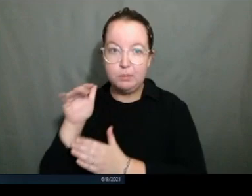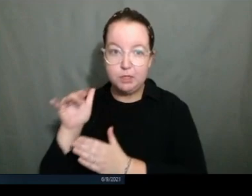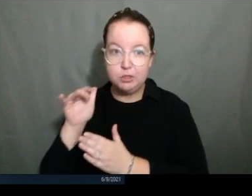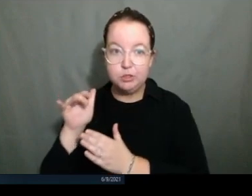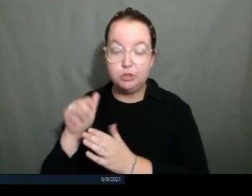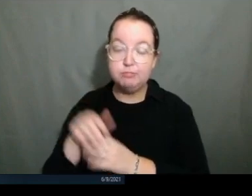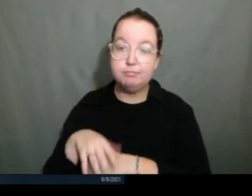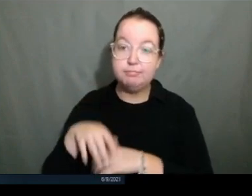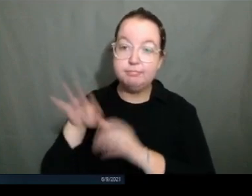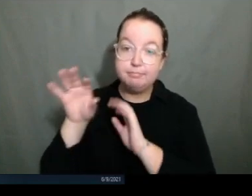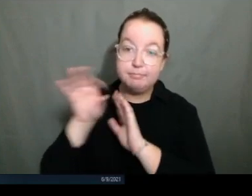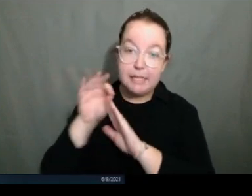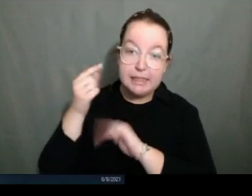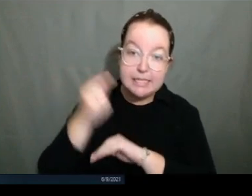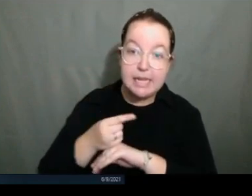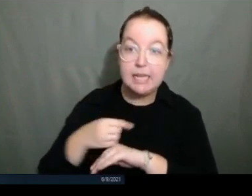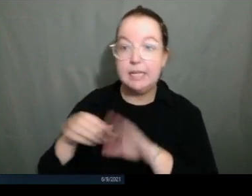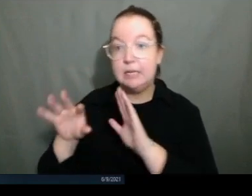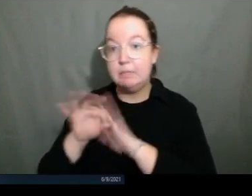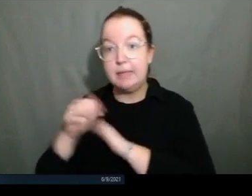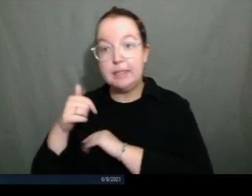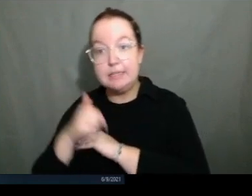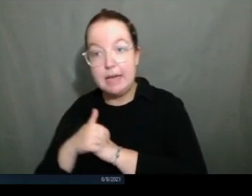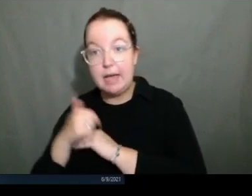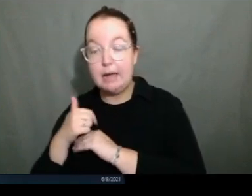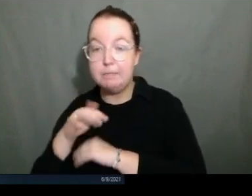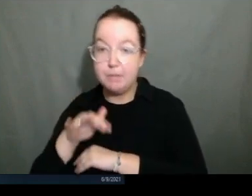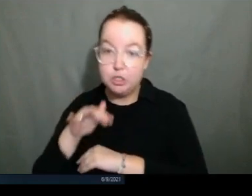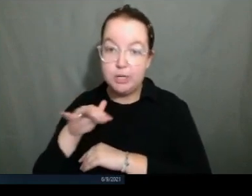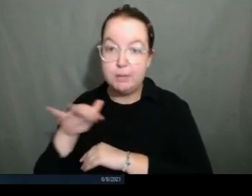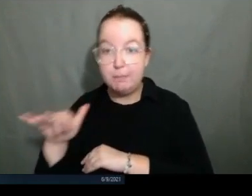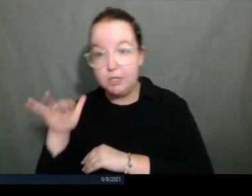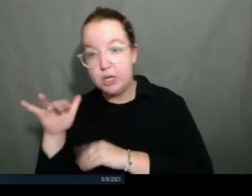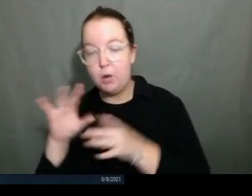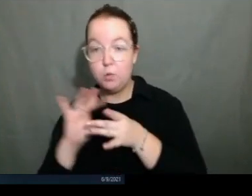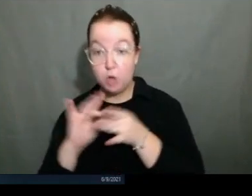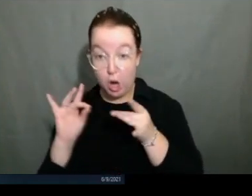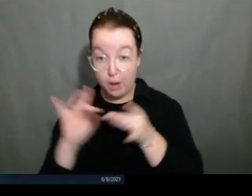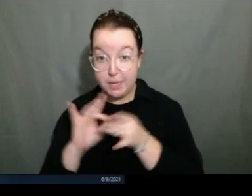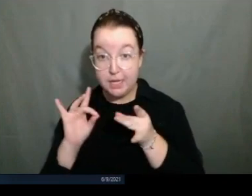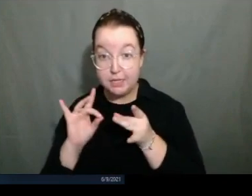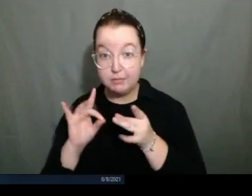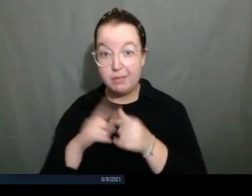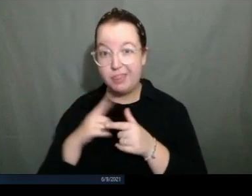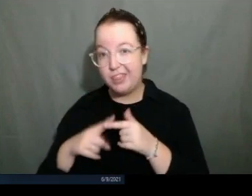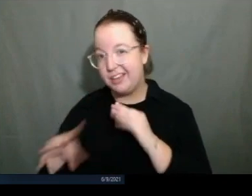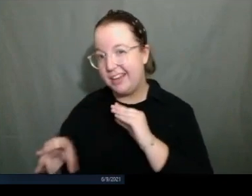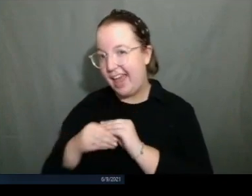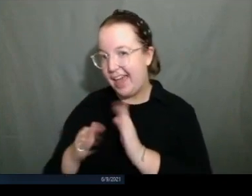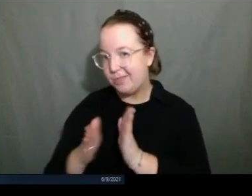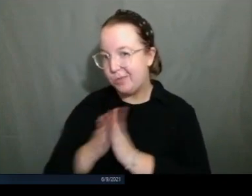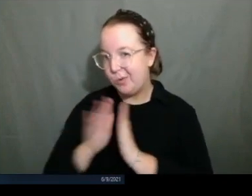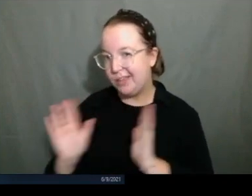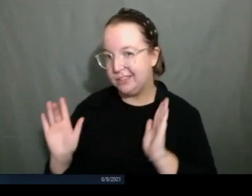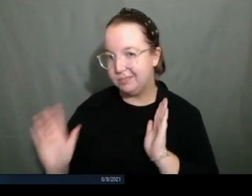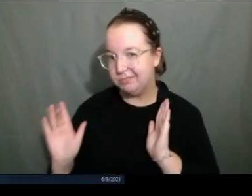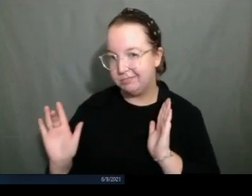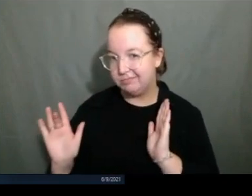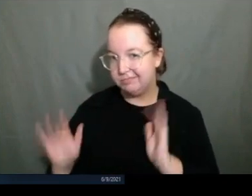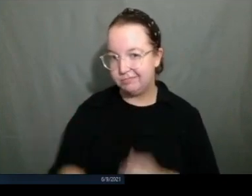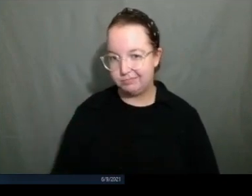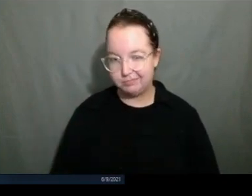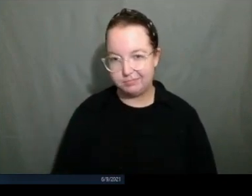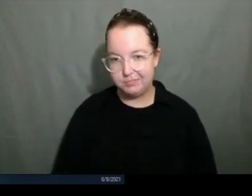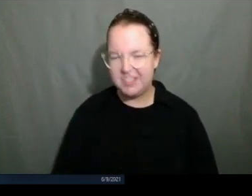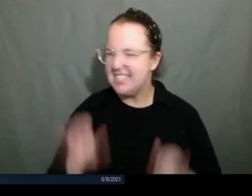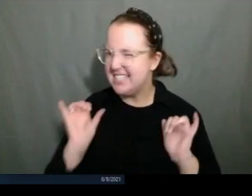date, time, the type of punch, a comment, and click add request, and that would also submit that request to